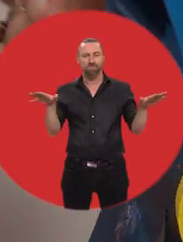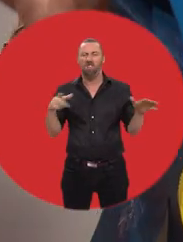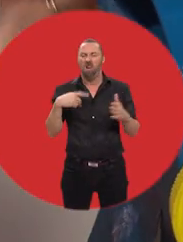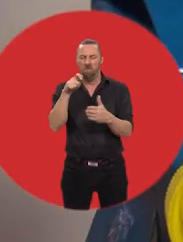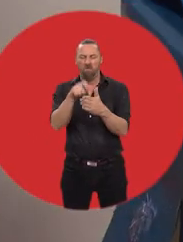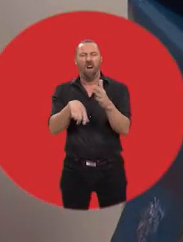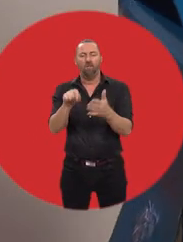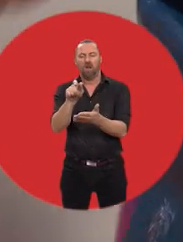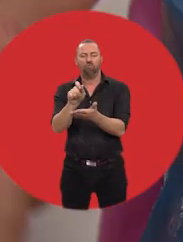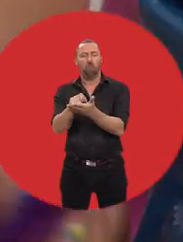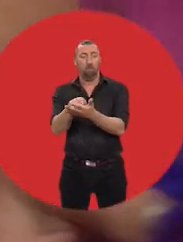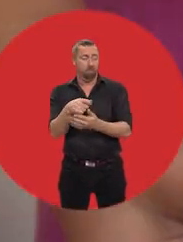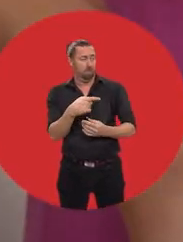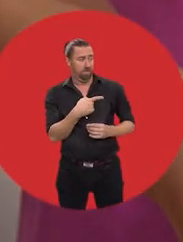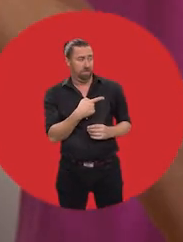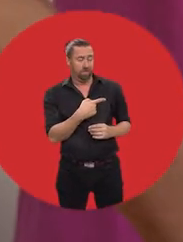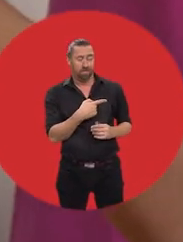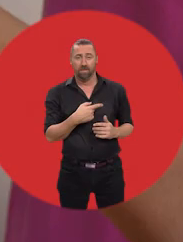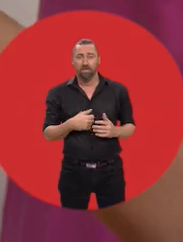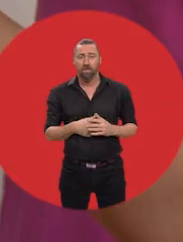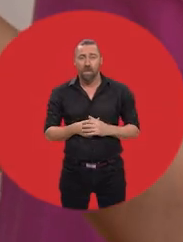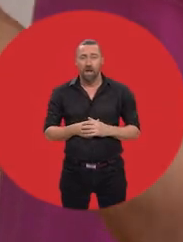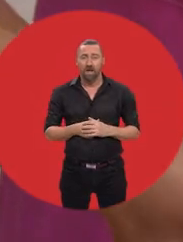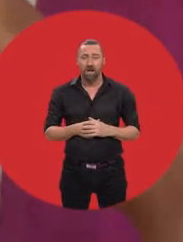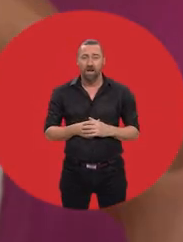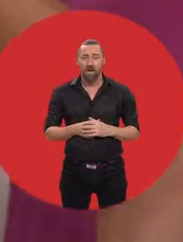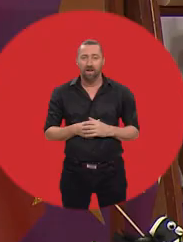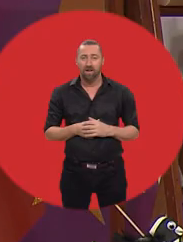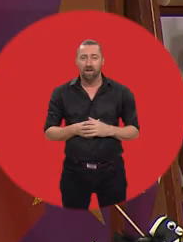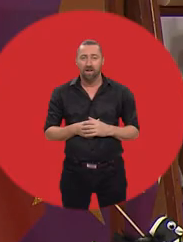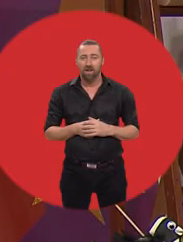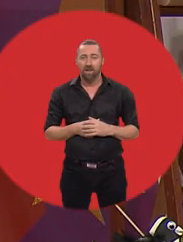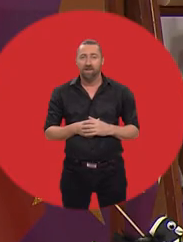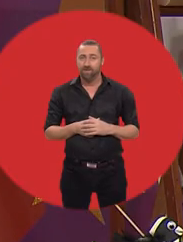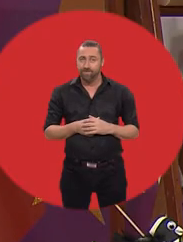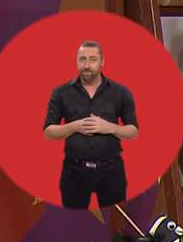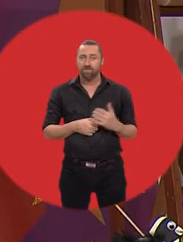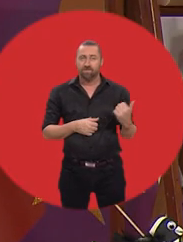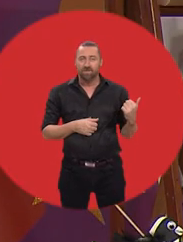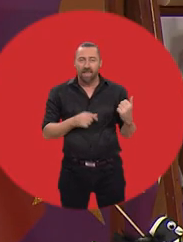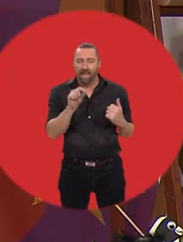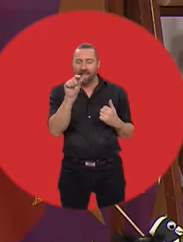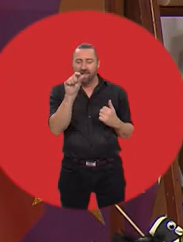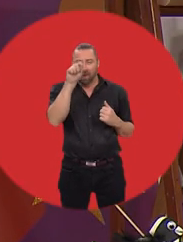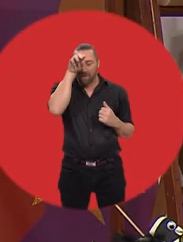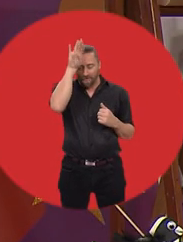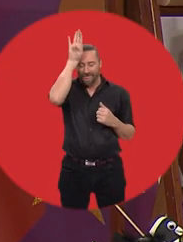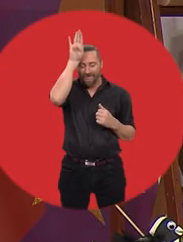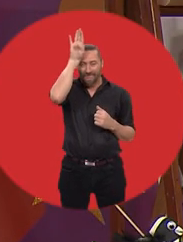wings, one here and one there. And then maybe even a little one on the top of its